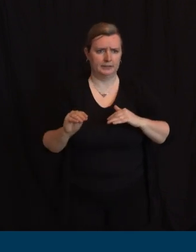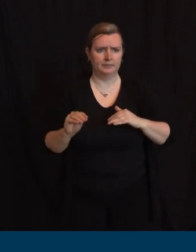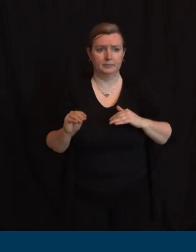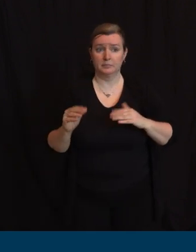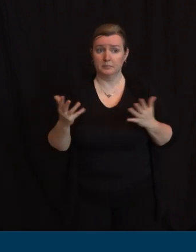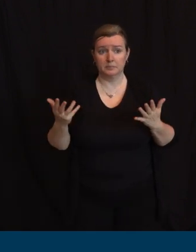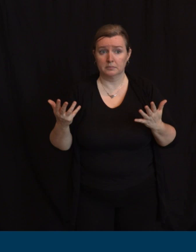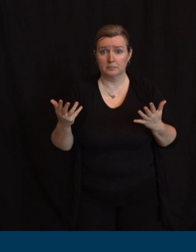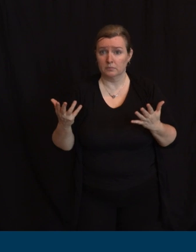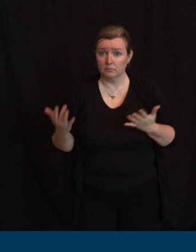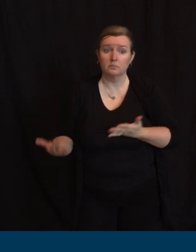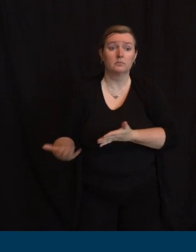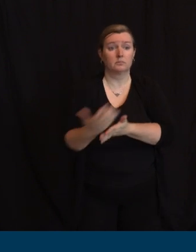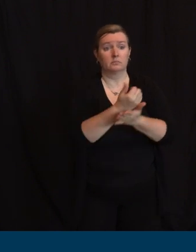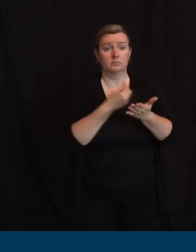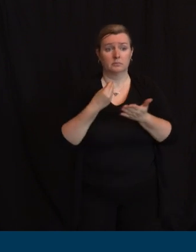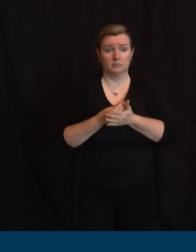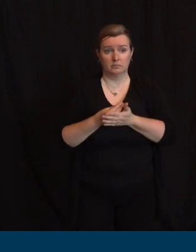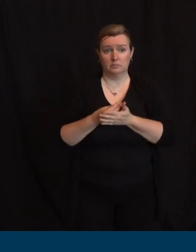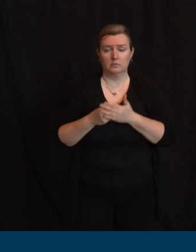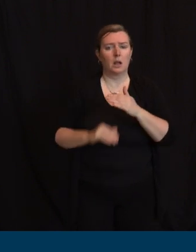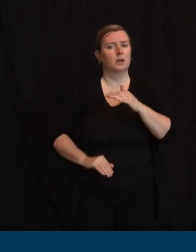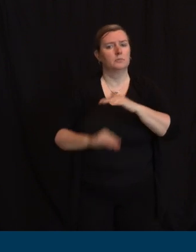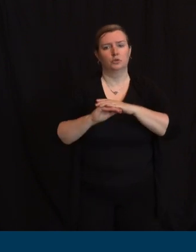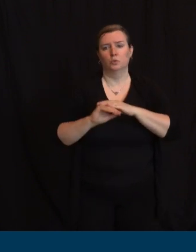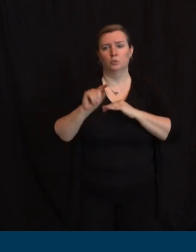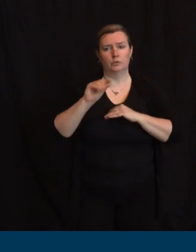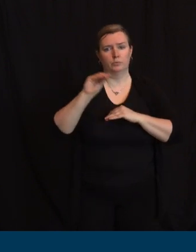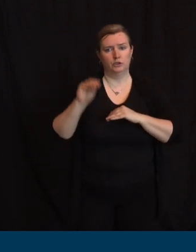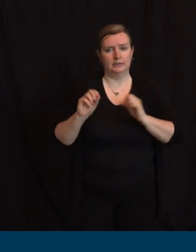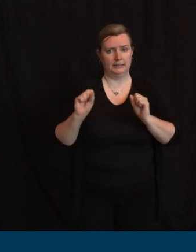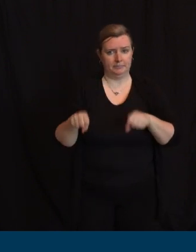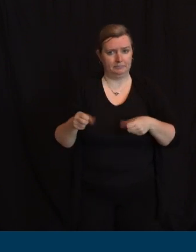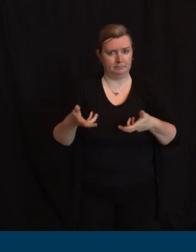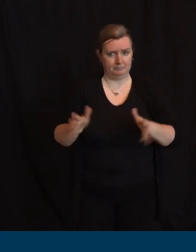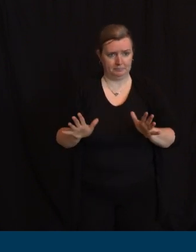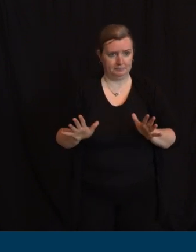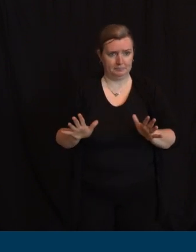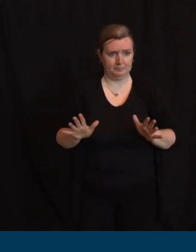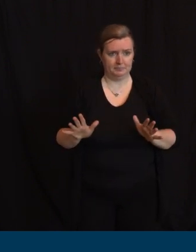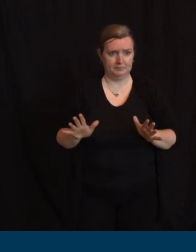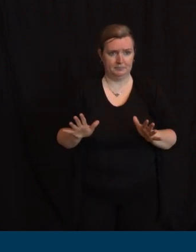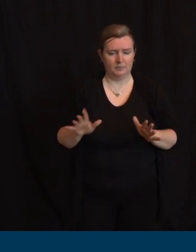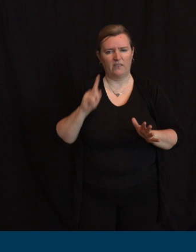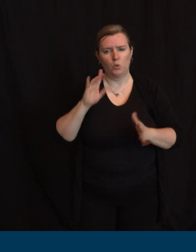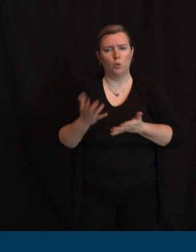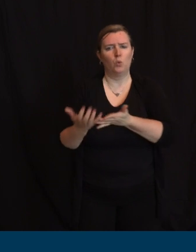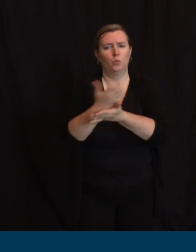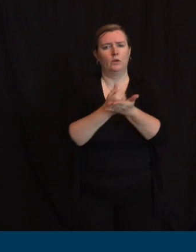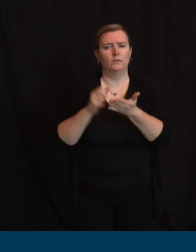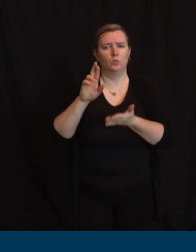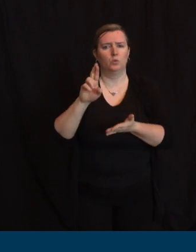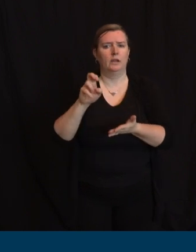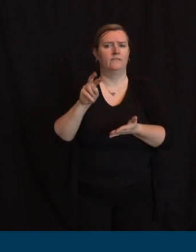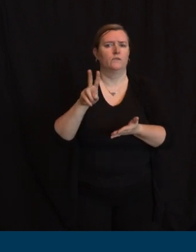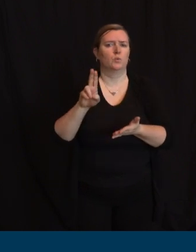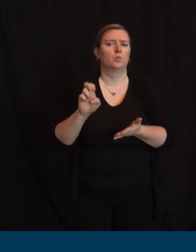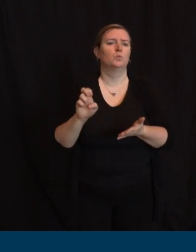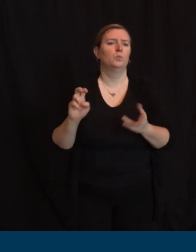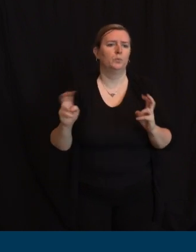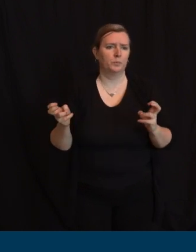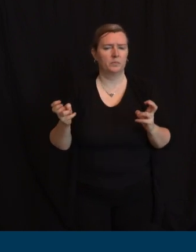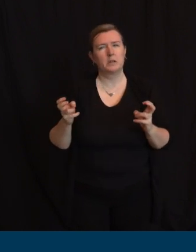of 20% of revenue cap. And when you do the math for New Jersey, that comes out, I think, to about $9 billion